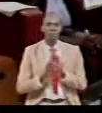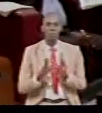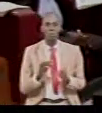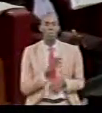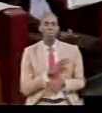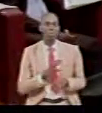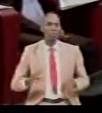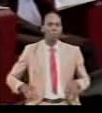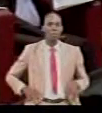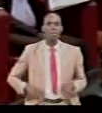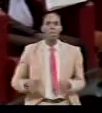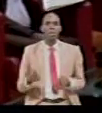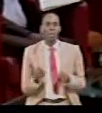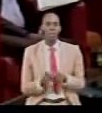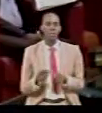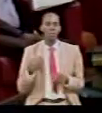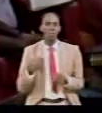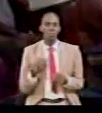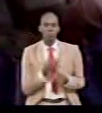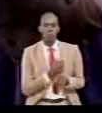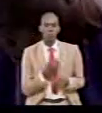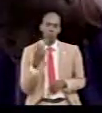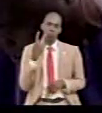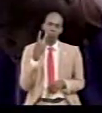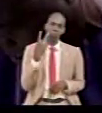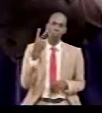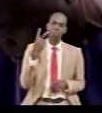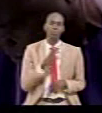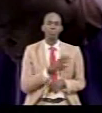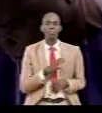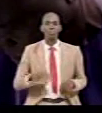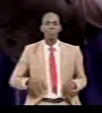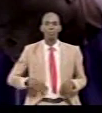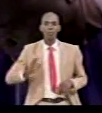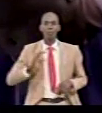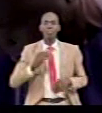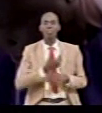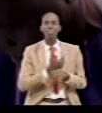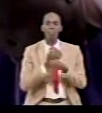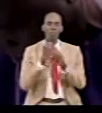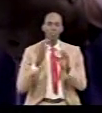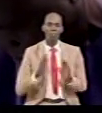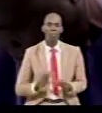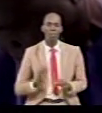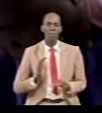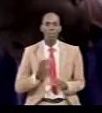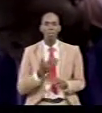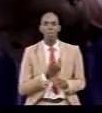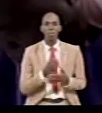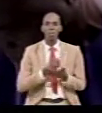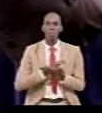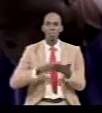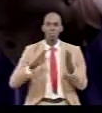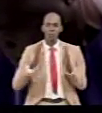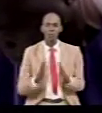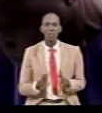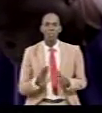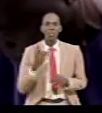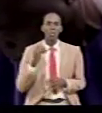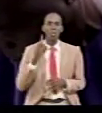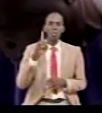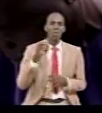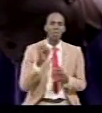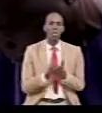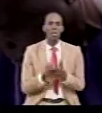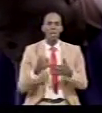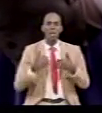of Christ, as we look at Christ, a Savior, a sanctifier, the one who has set us free,